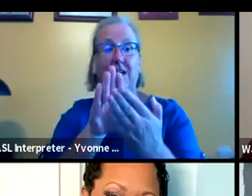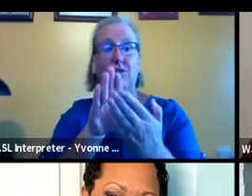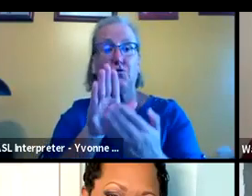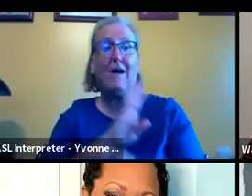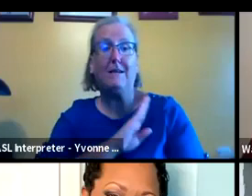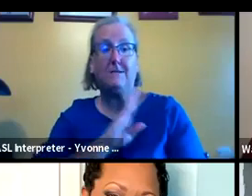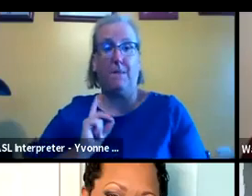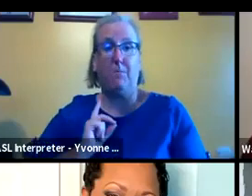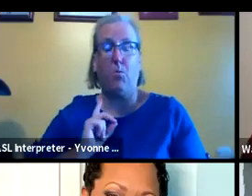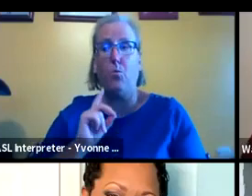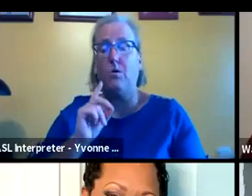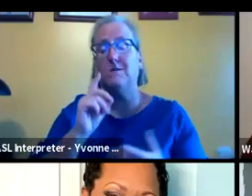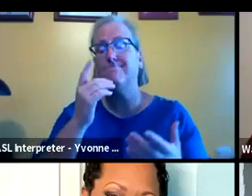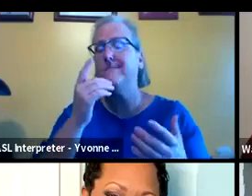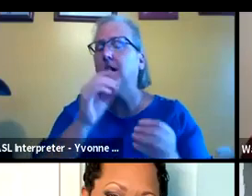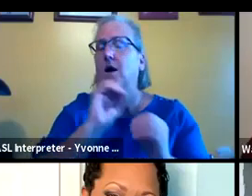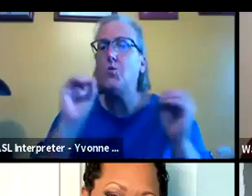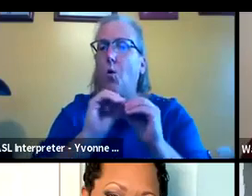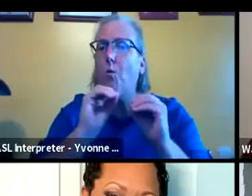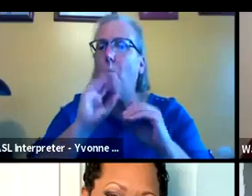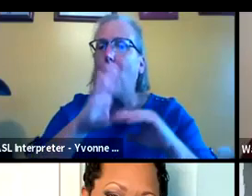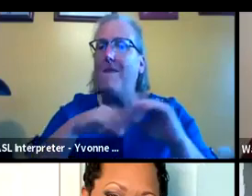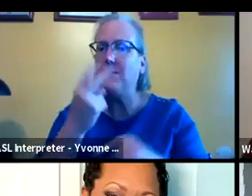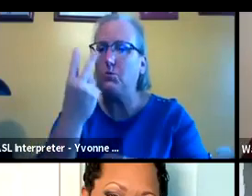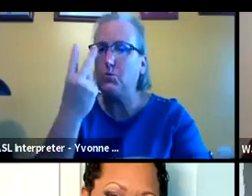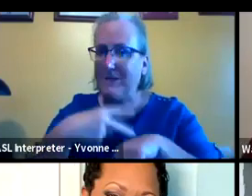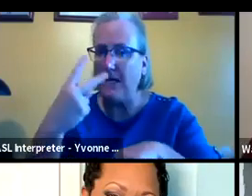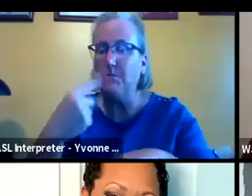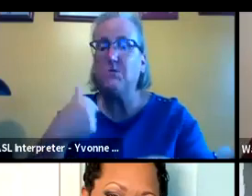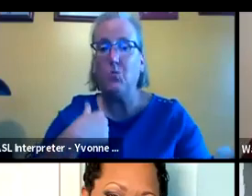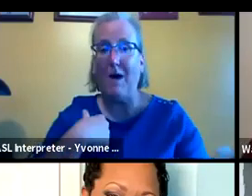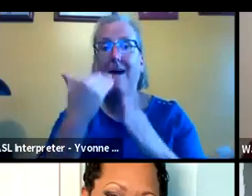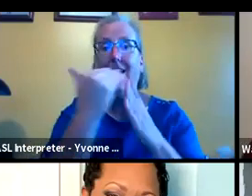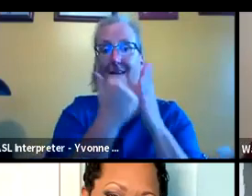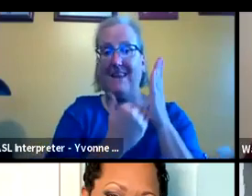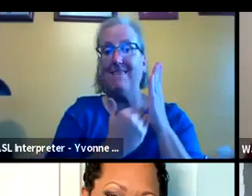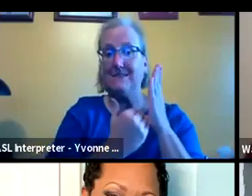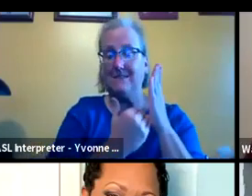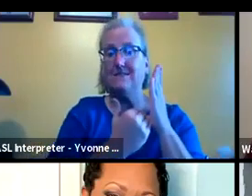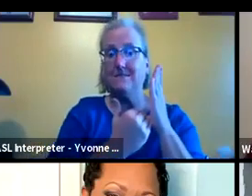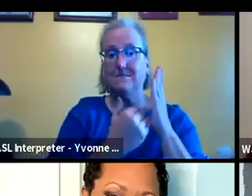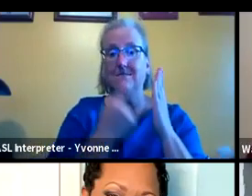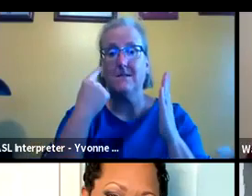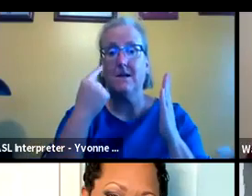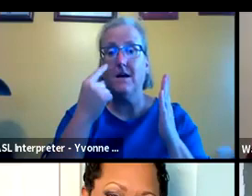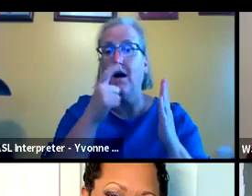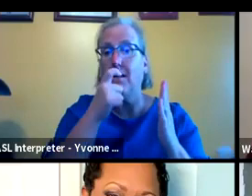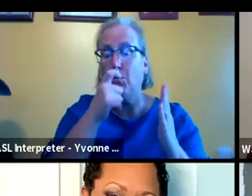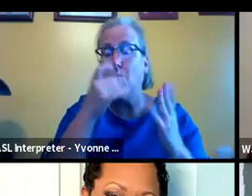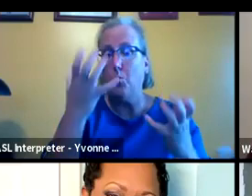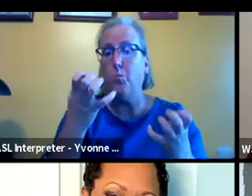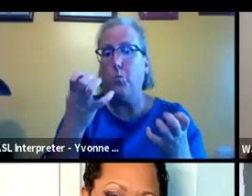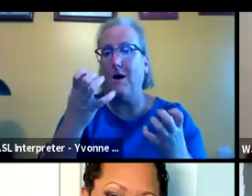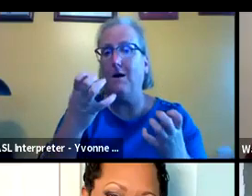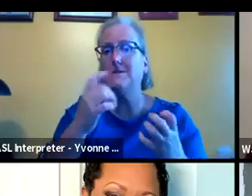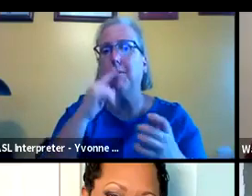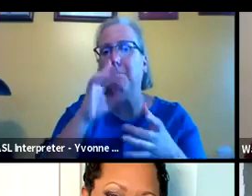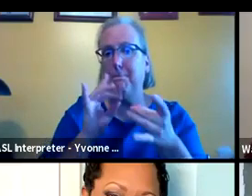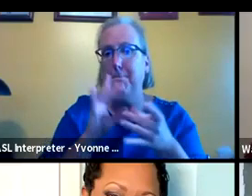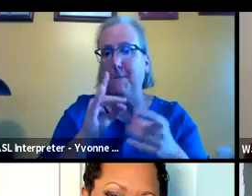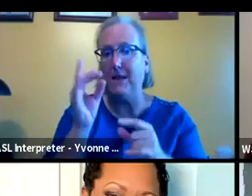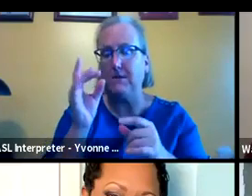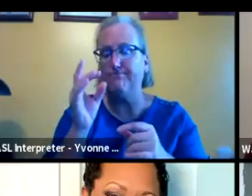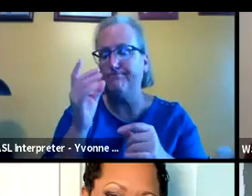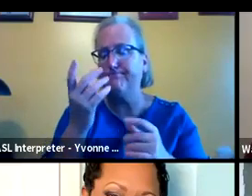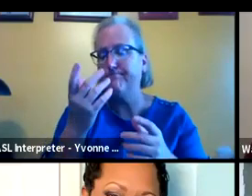during a single meeting. I do have a list of people who have submitted for public comment this evening. So we will be looking for you on Zoom